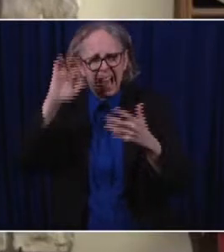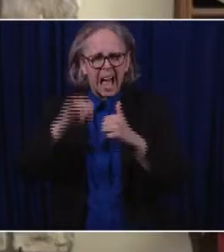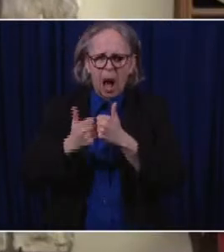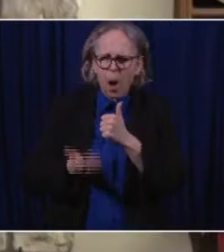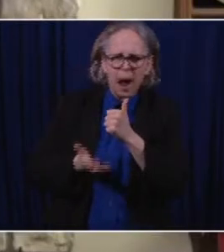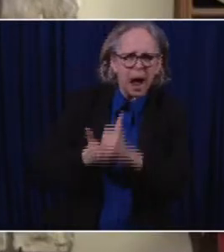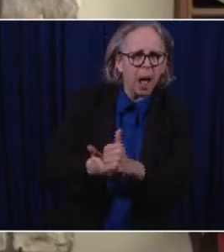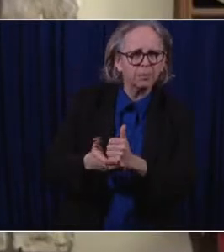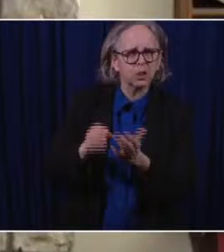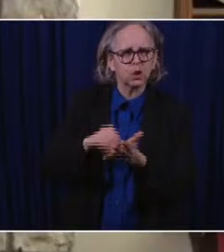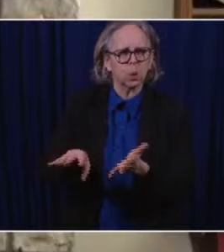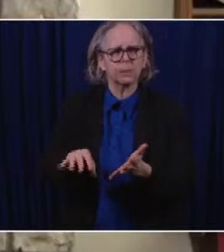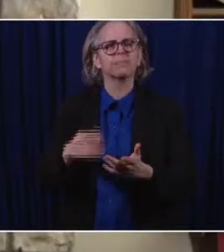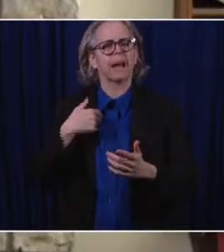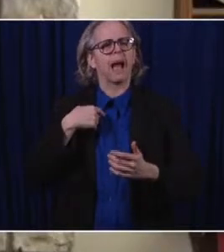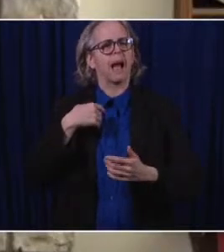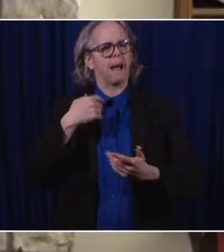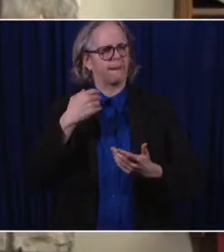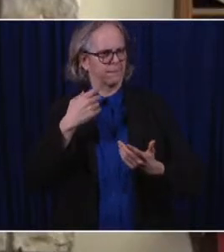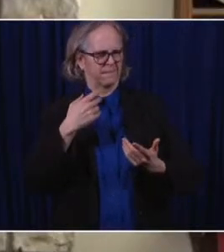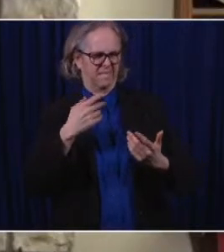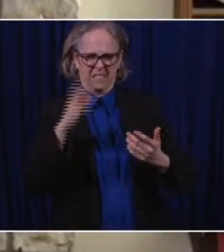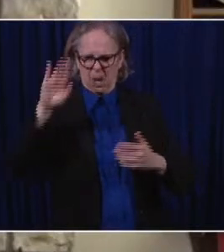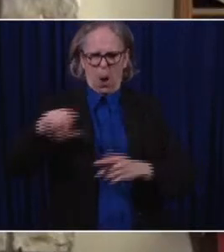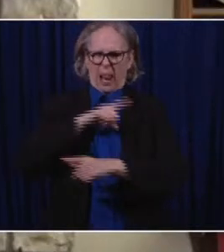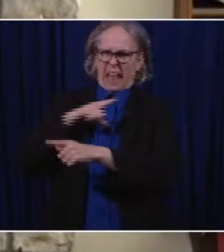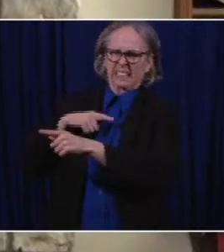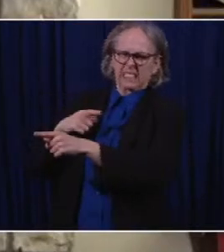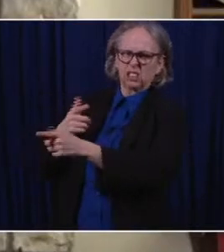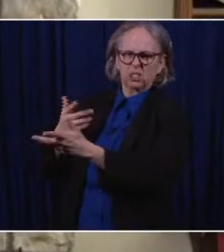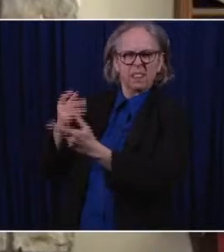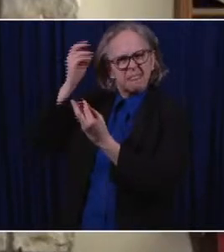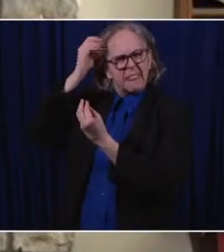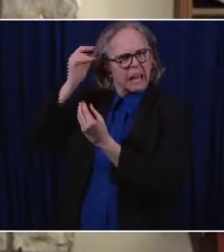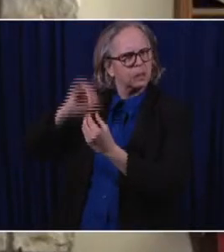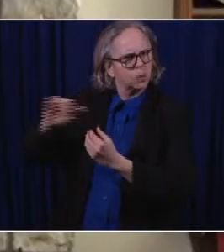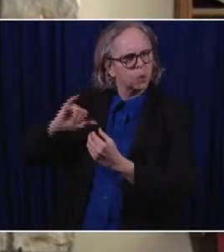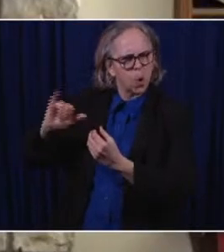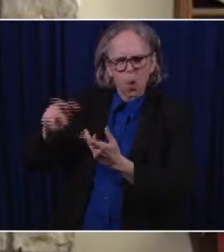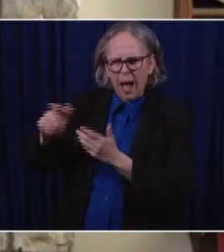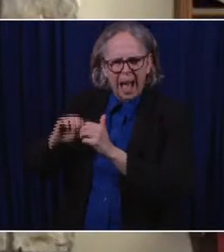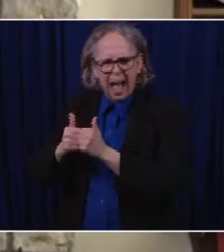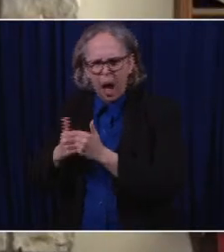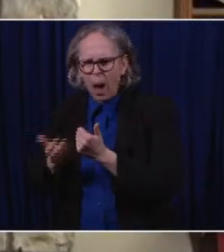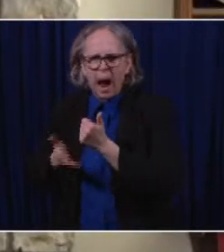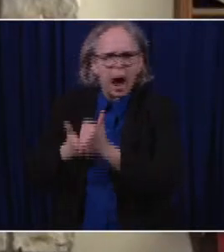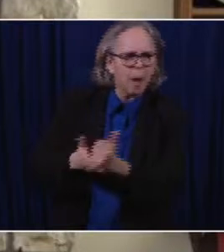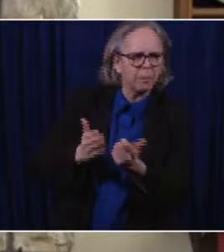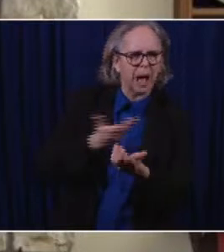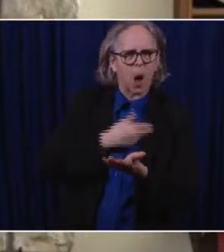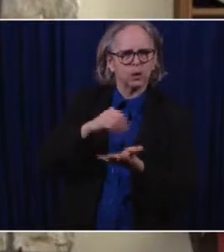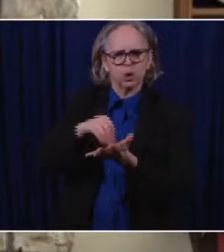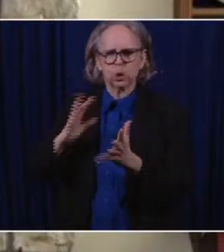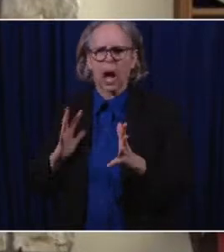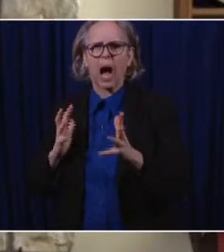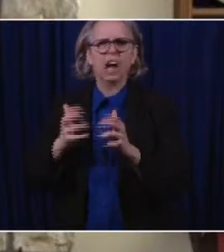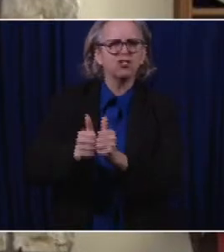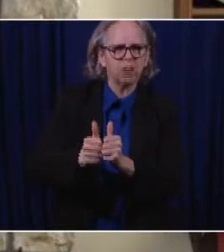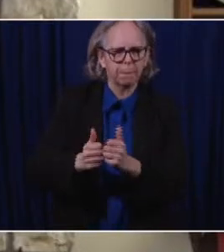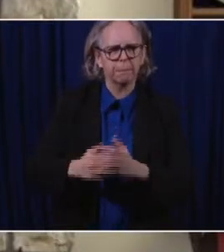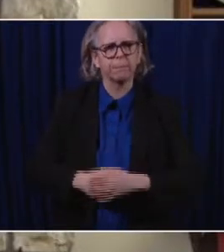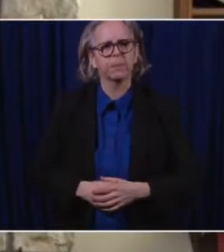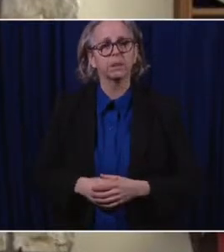And I know that the legislature is focused on this as well. I had a great conversation this